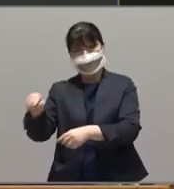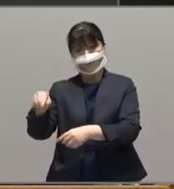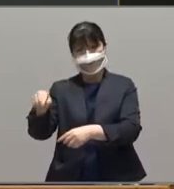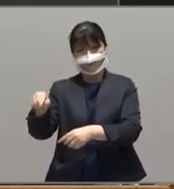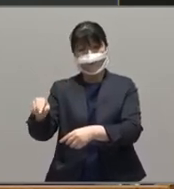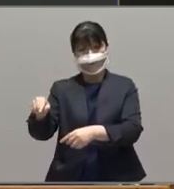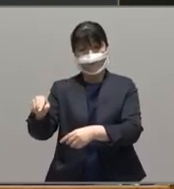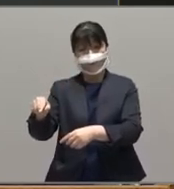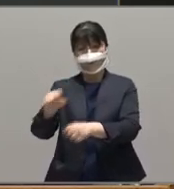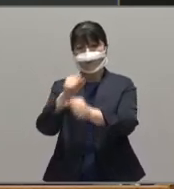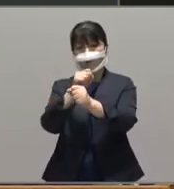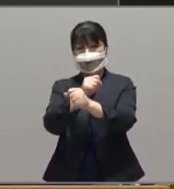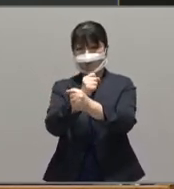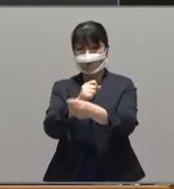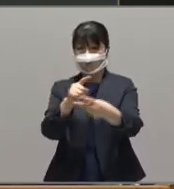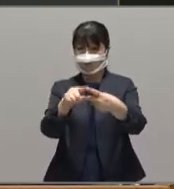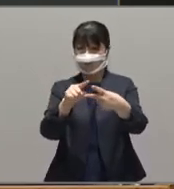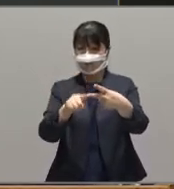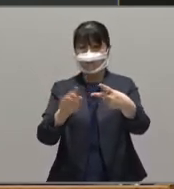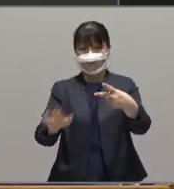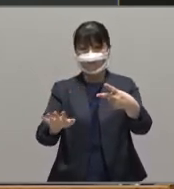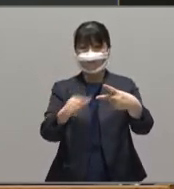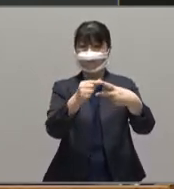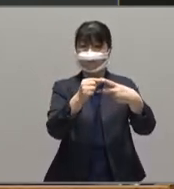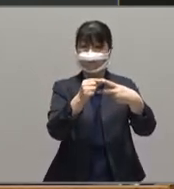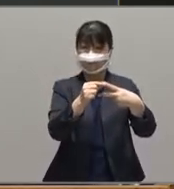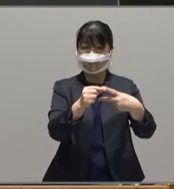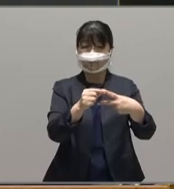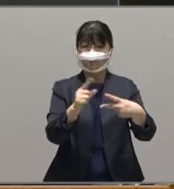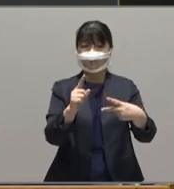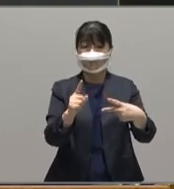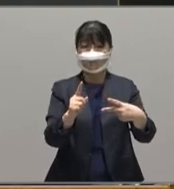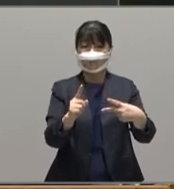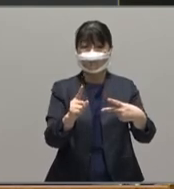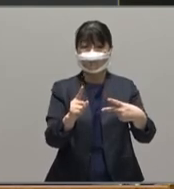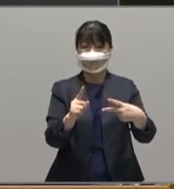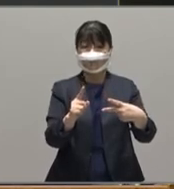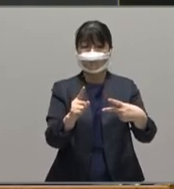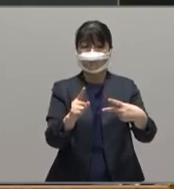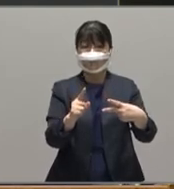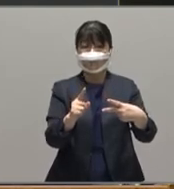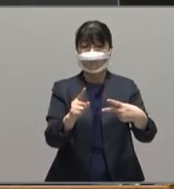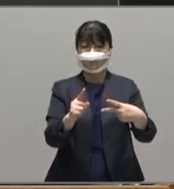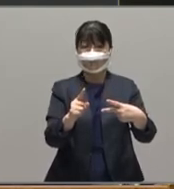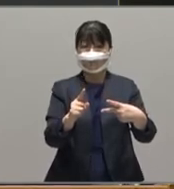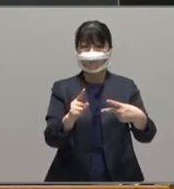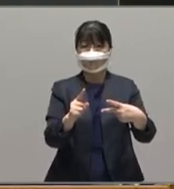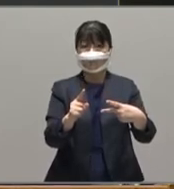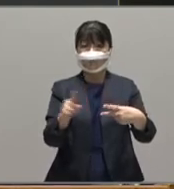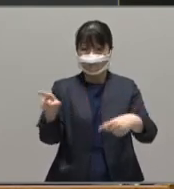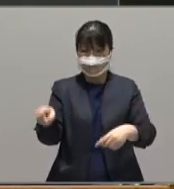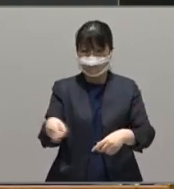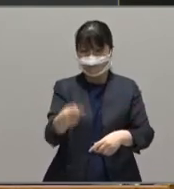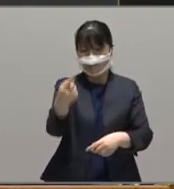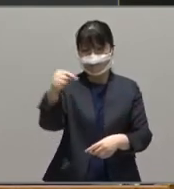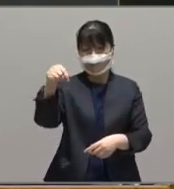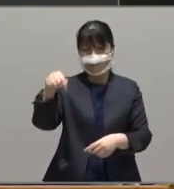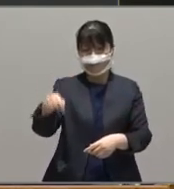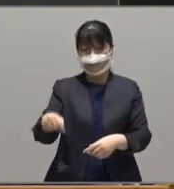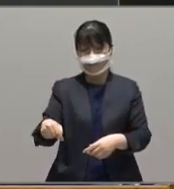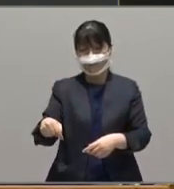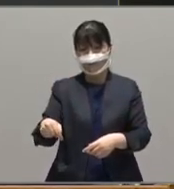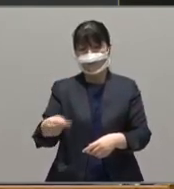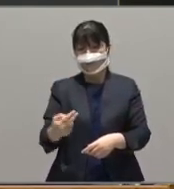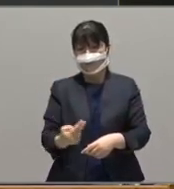And regarding I also connected to two other researches about the cypress effect,